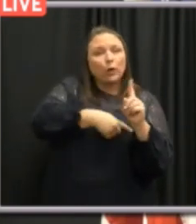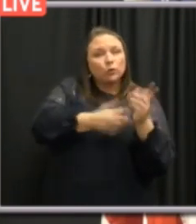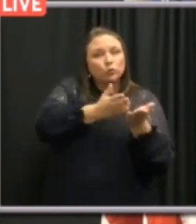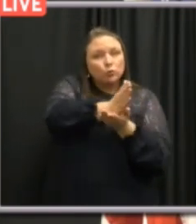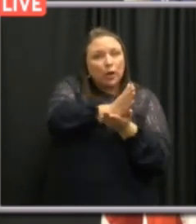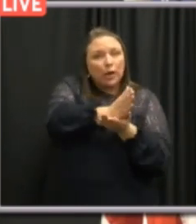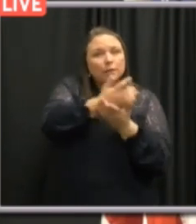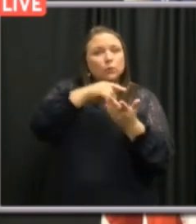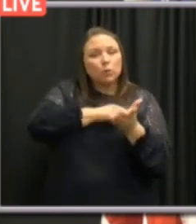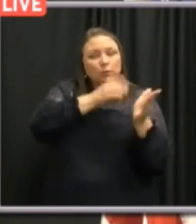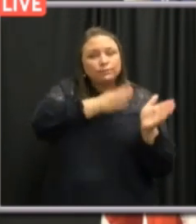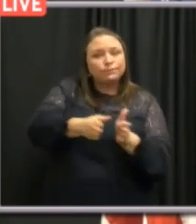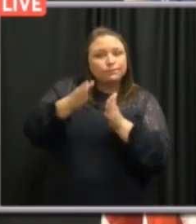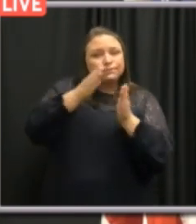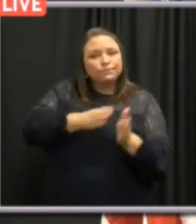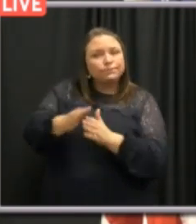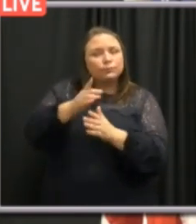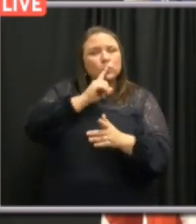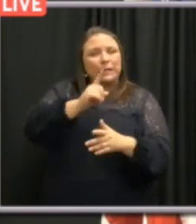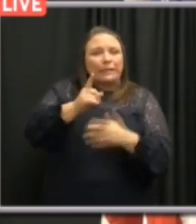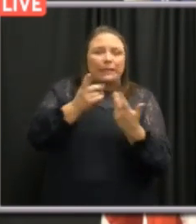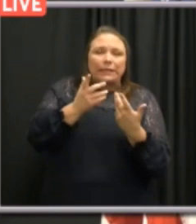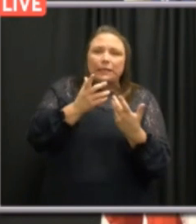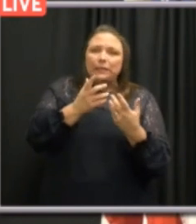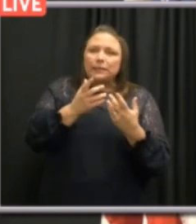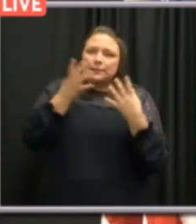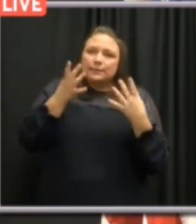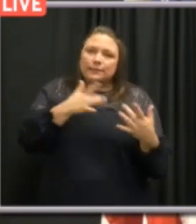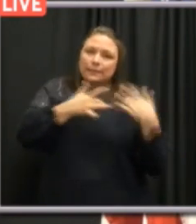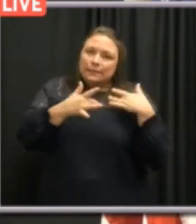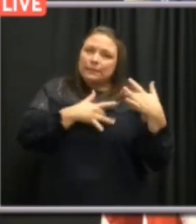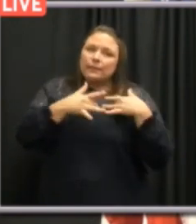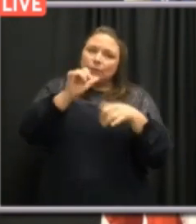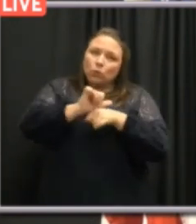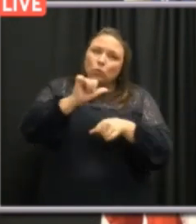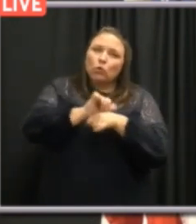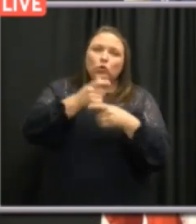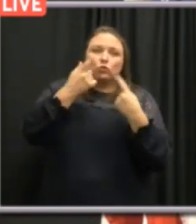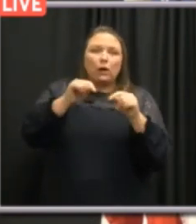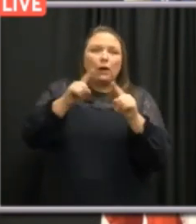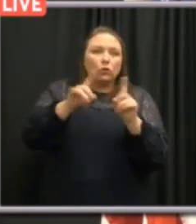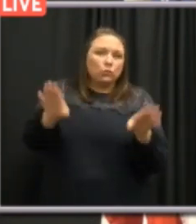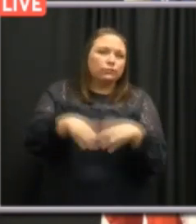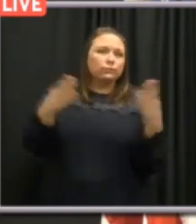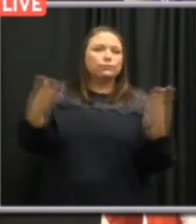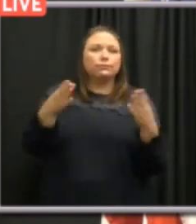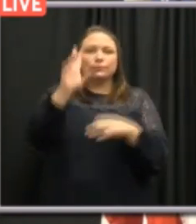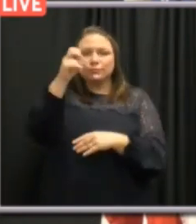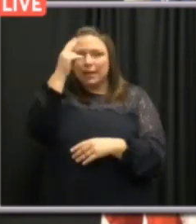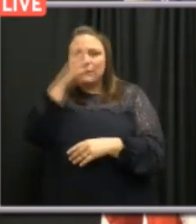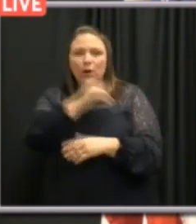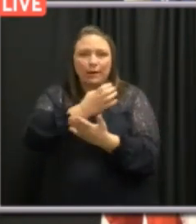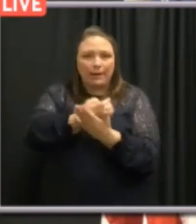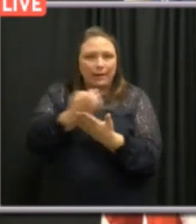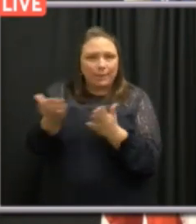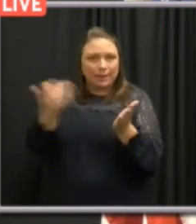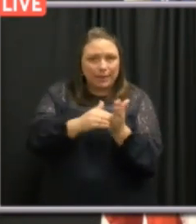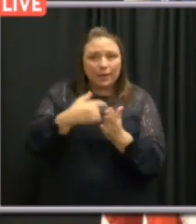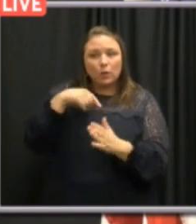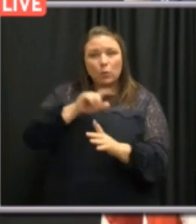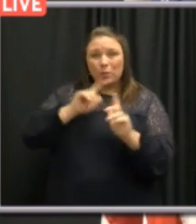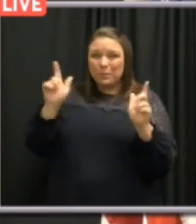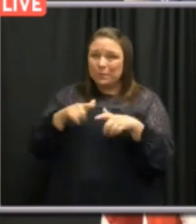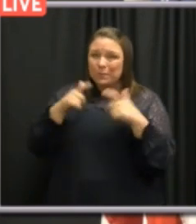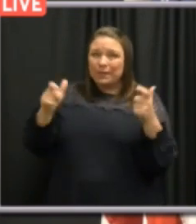we prepare the delicate work of reopening Nashville and Middle Tennessee economies. As Tennessee's largest nonprofit